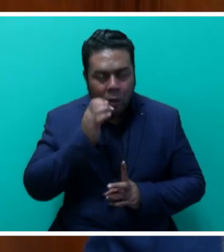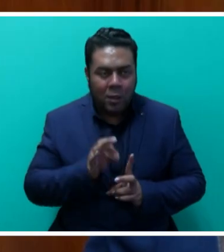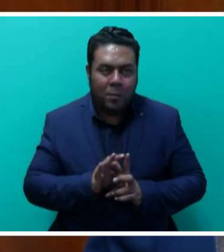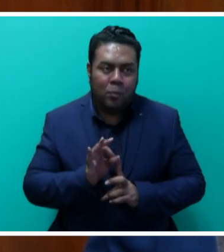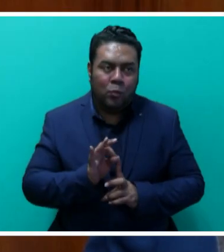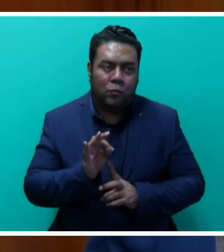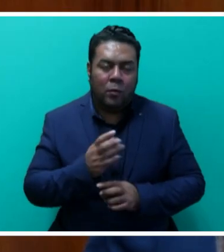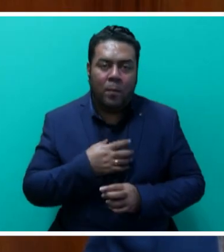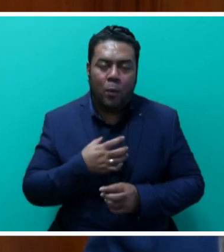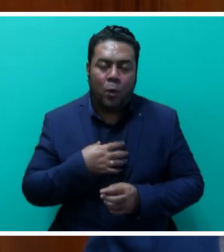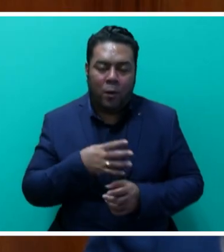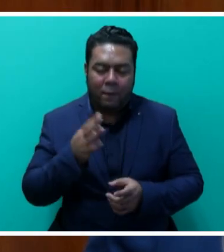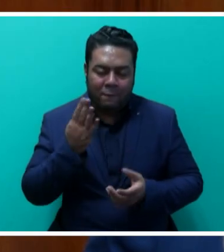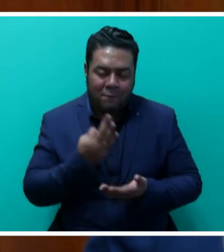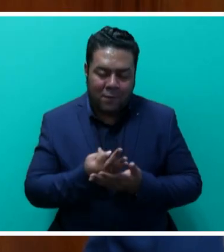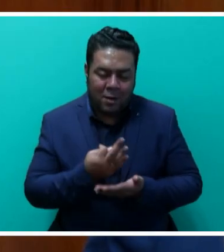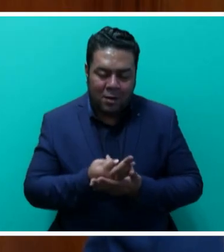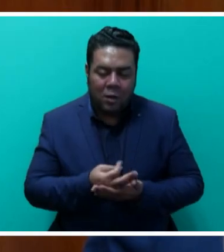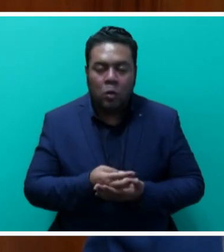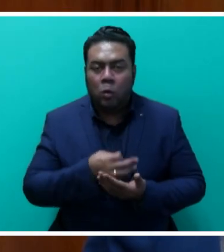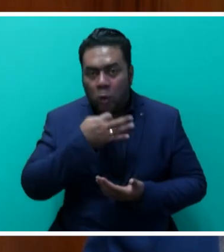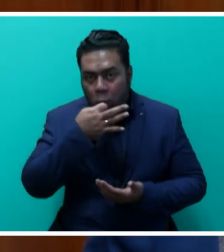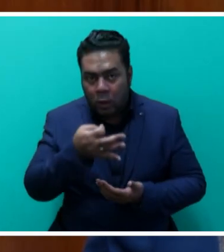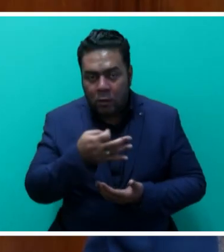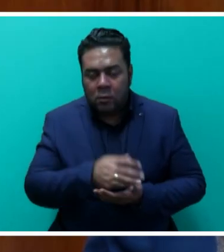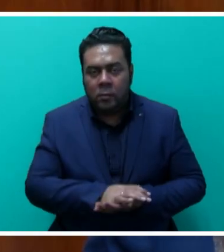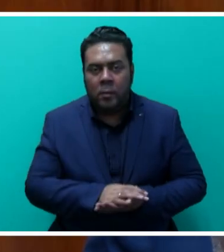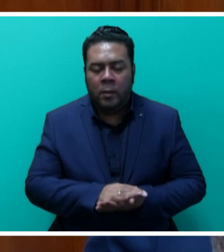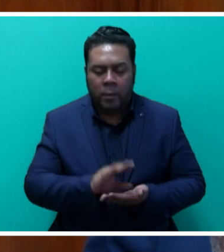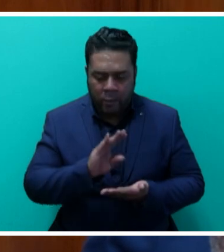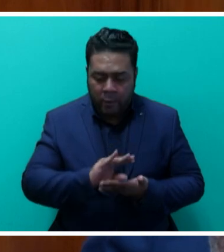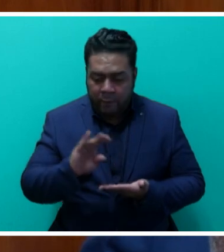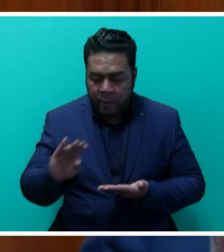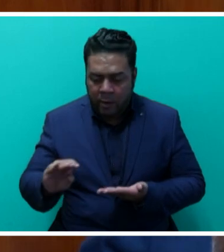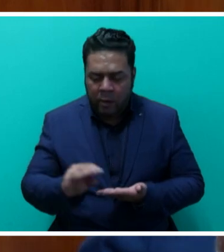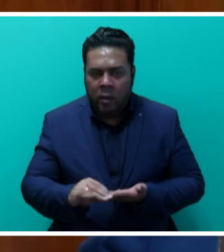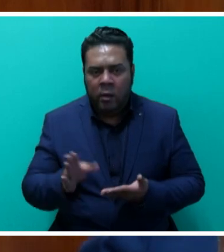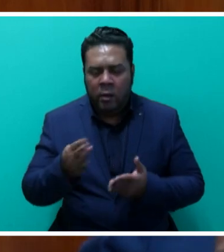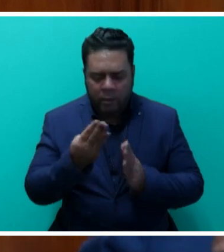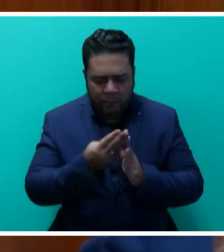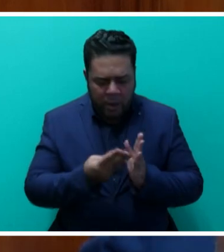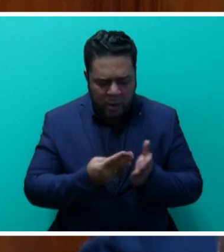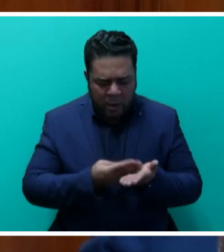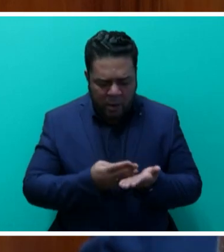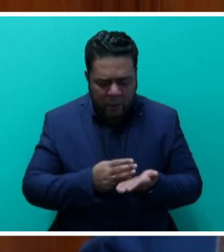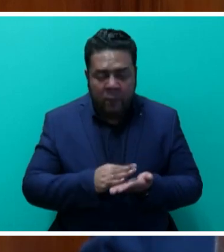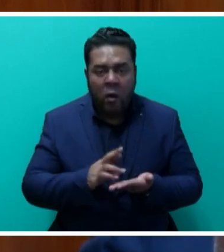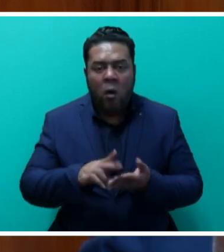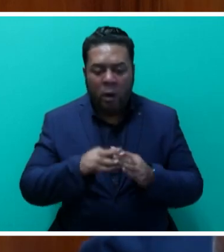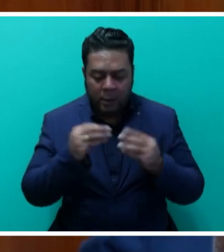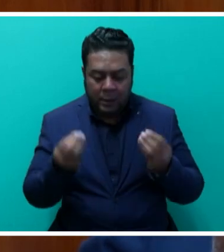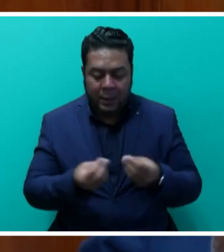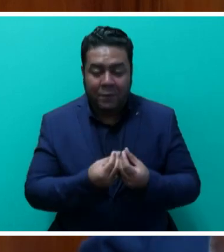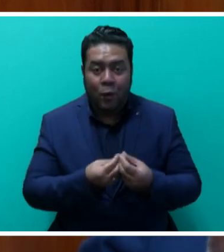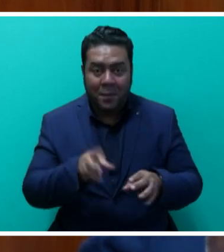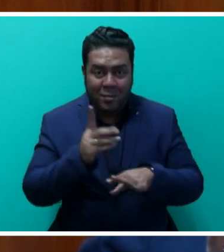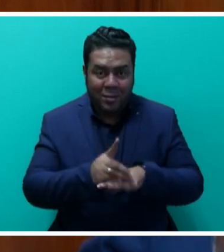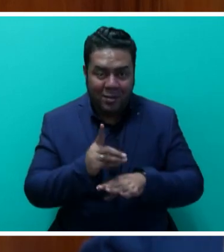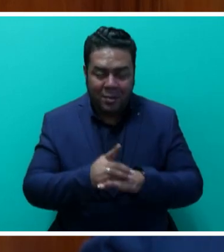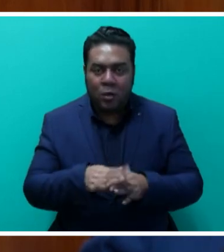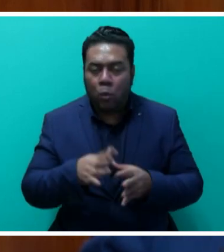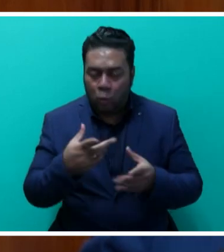mean more funding requests and more funding allocated in the budget for these organizations. But we are committed, Honourable